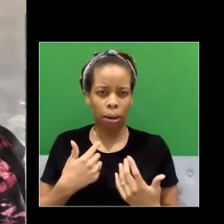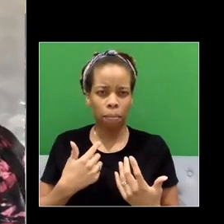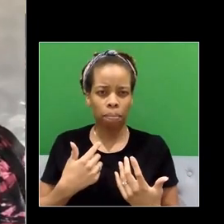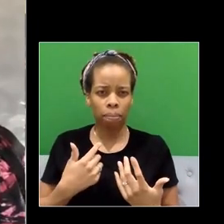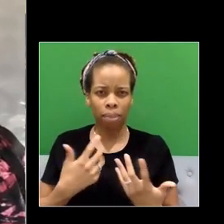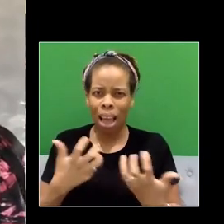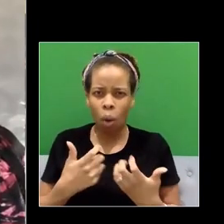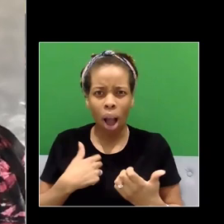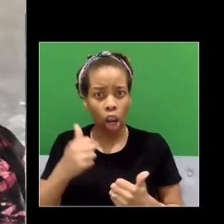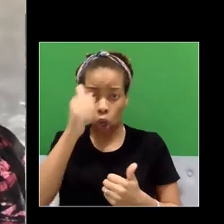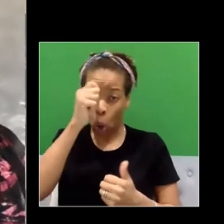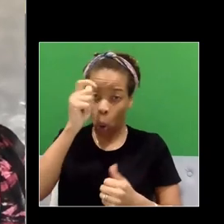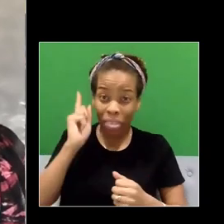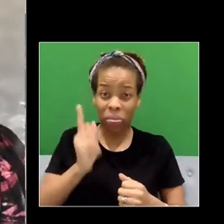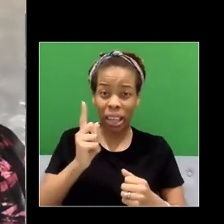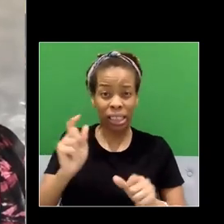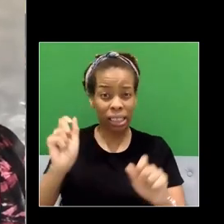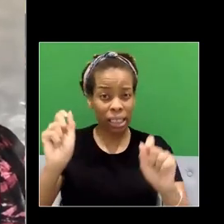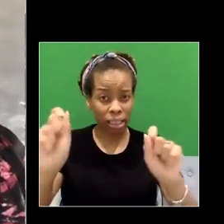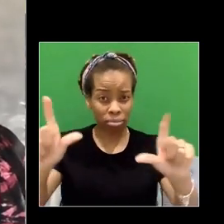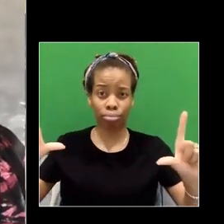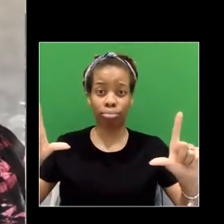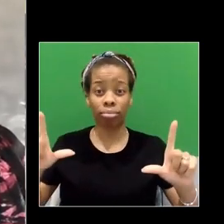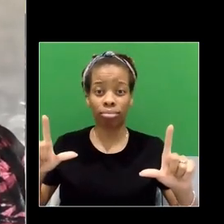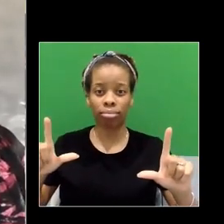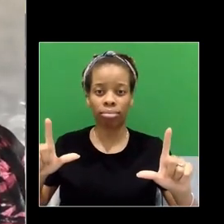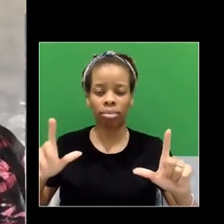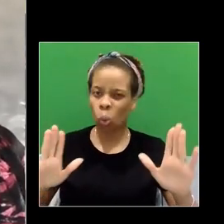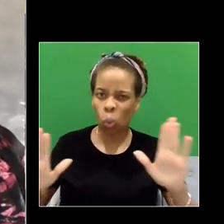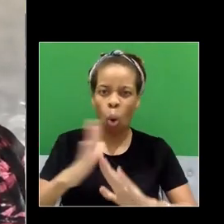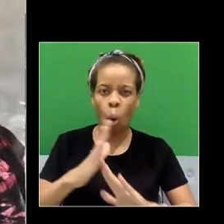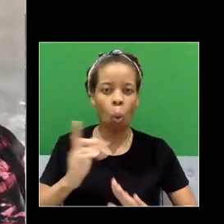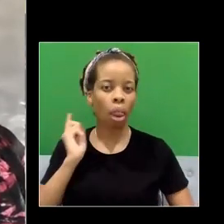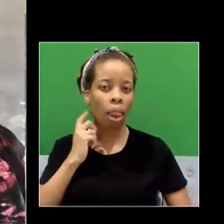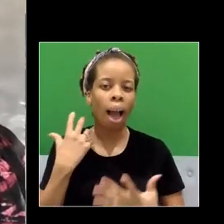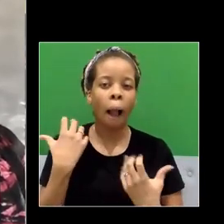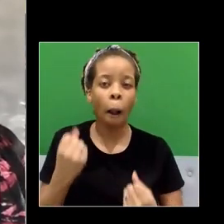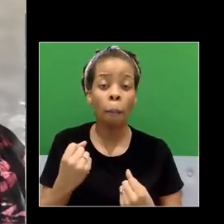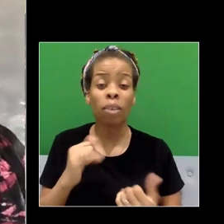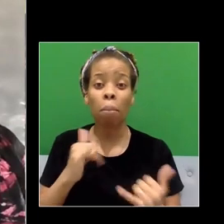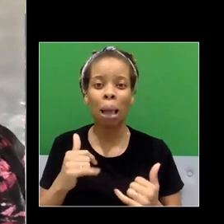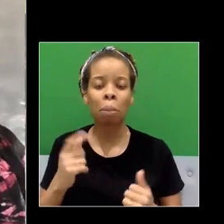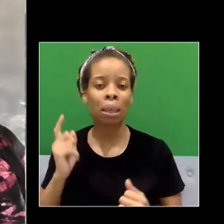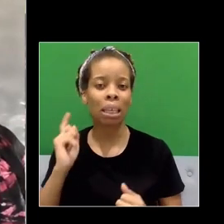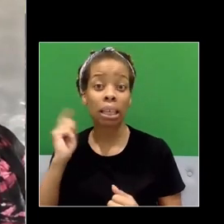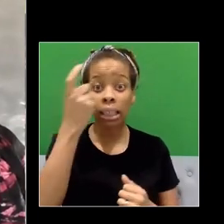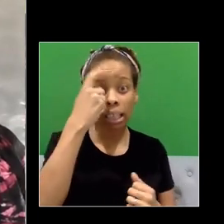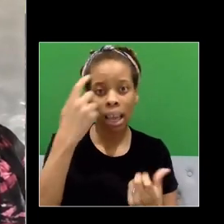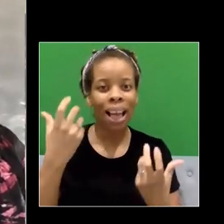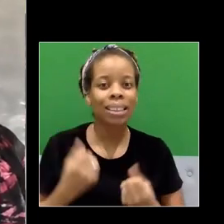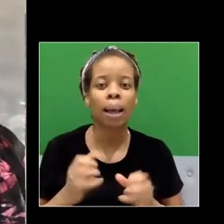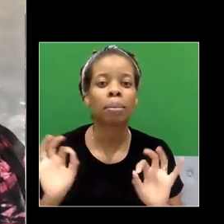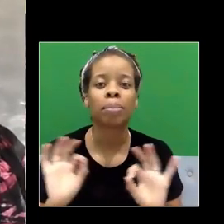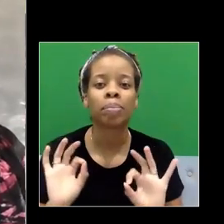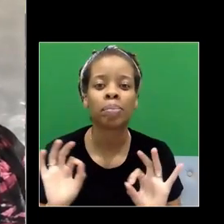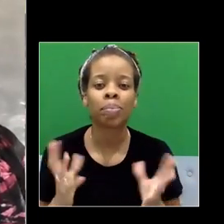how do I know? I think we all know. We're just not ready to accept it yet, necessarily. I think you